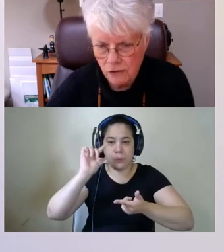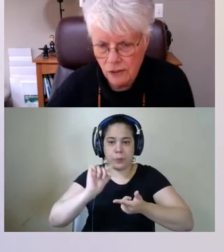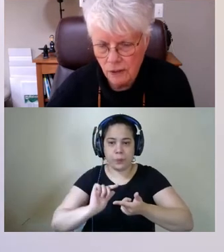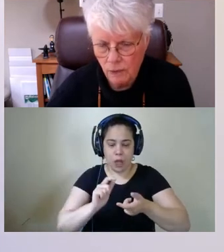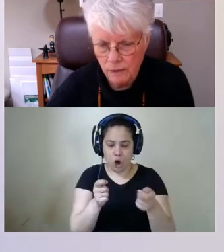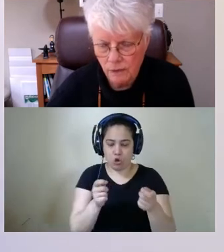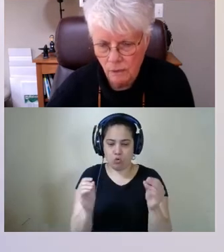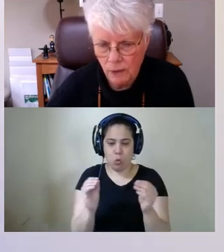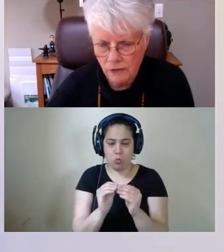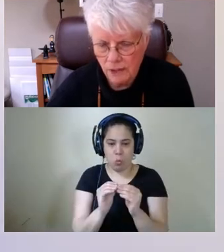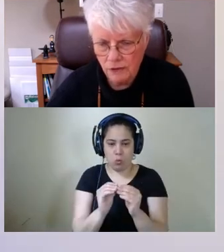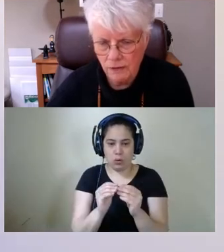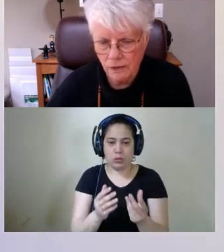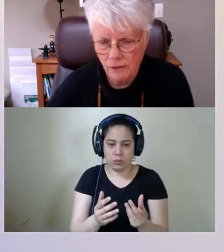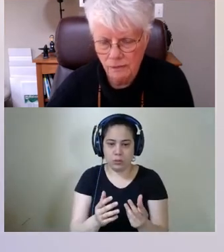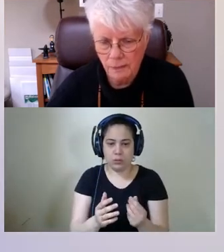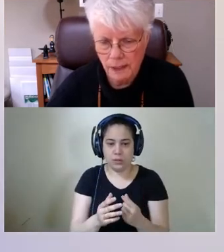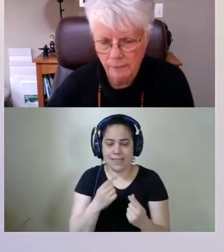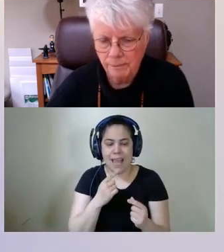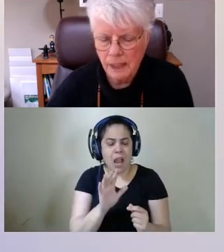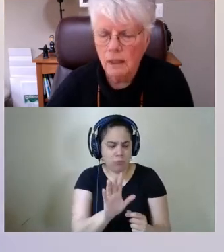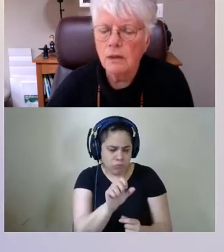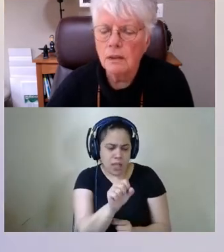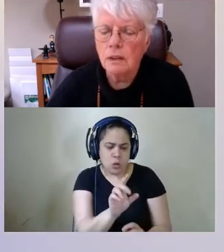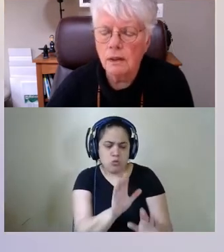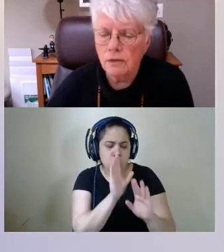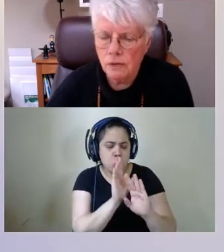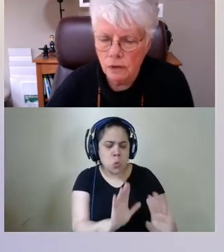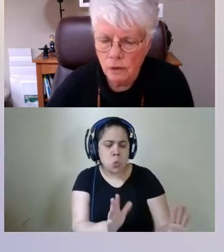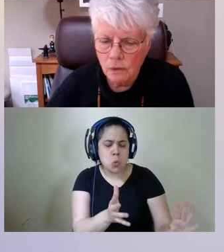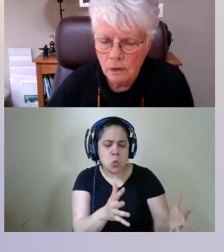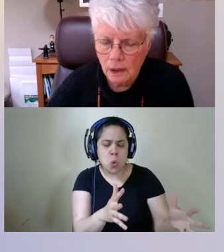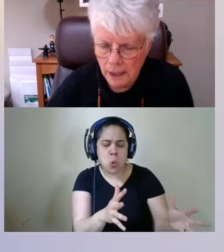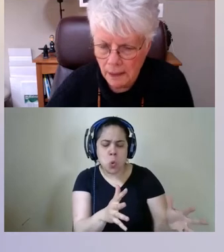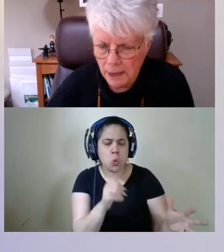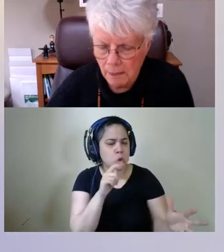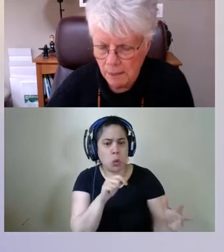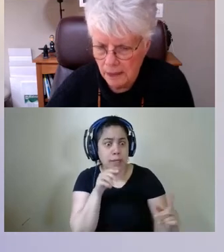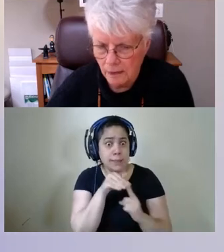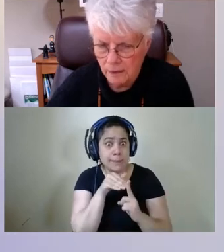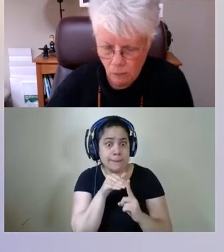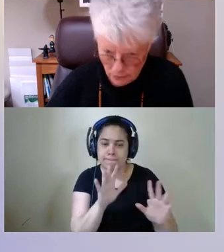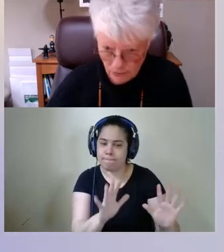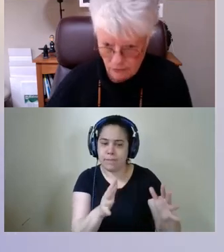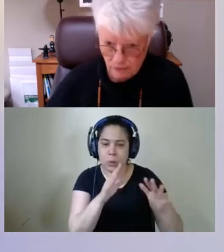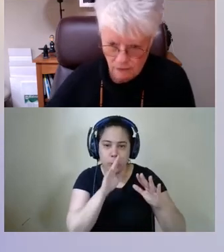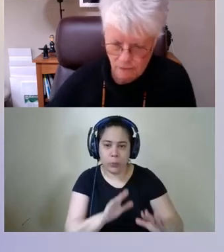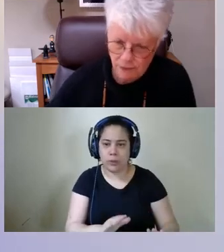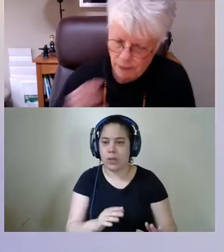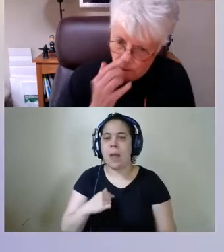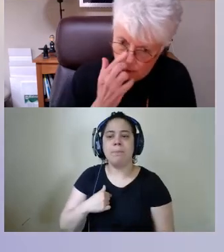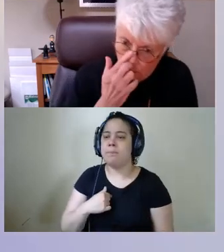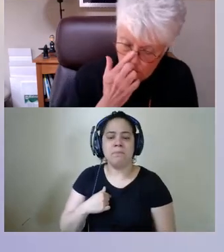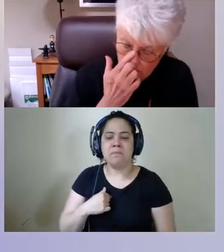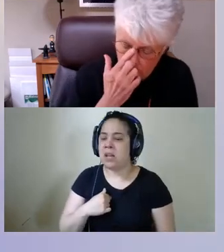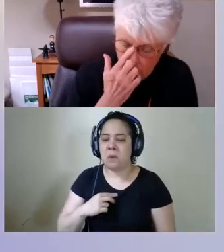This is with one session of neurofeedback. Now, there's no claim being made here that one session of